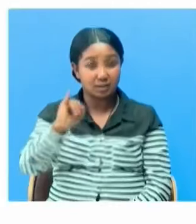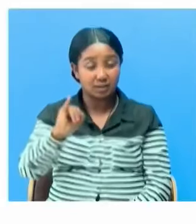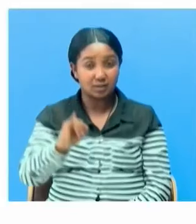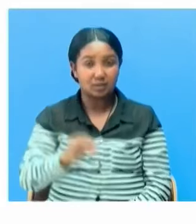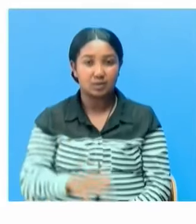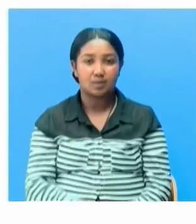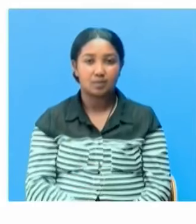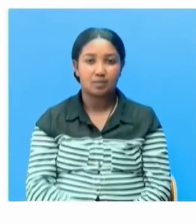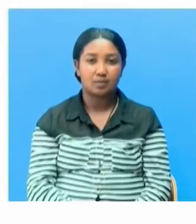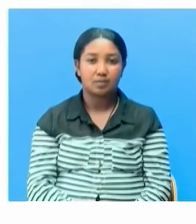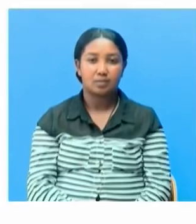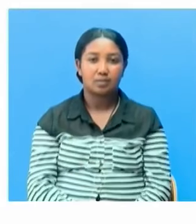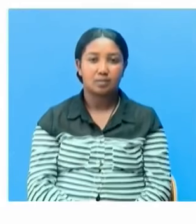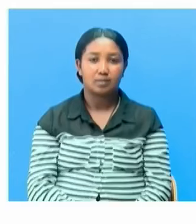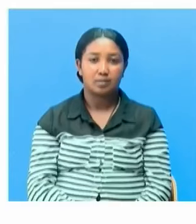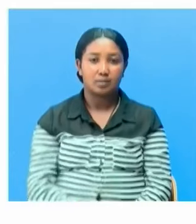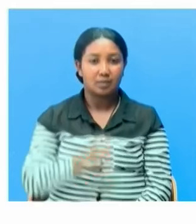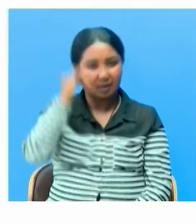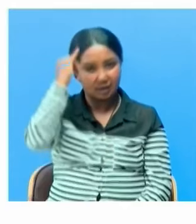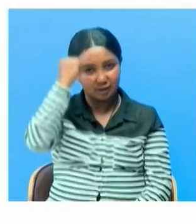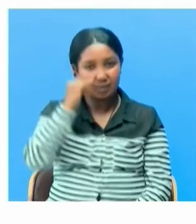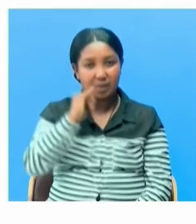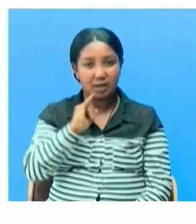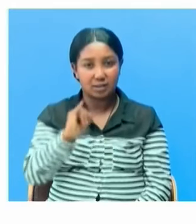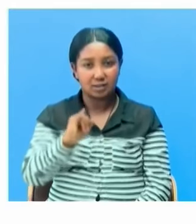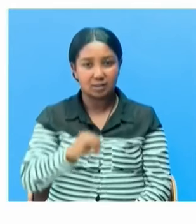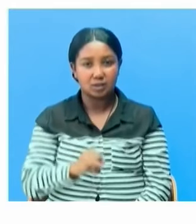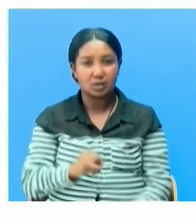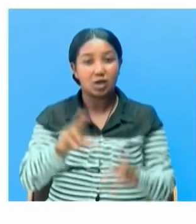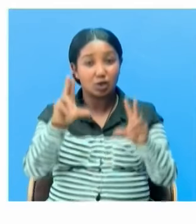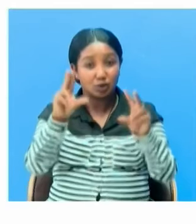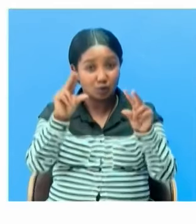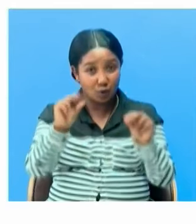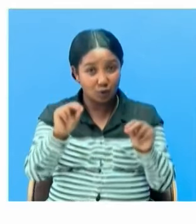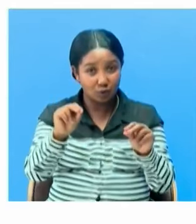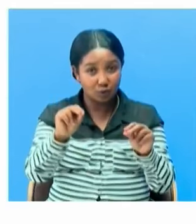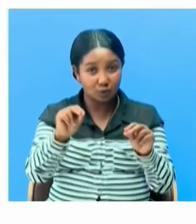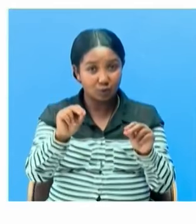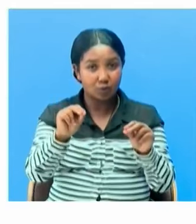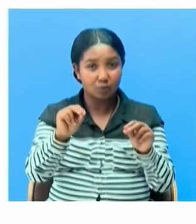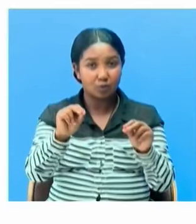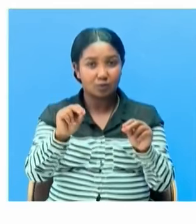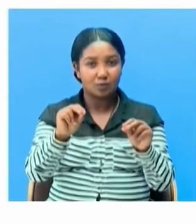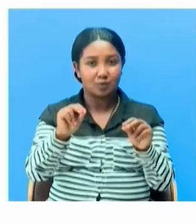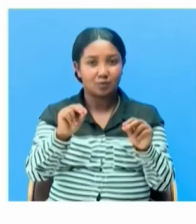Jamal, Jamal is not